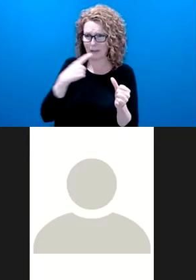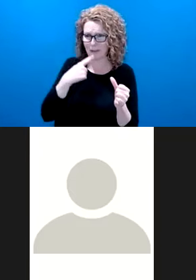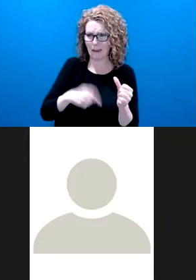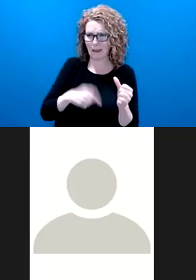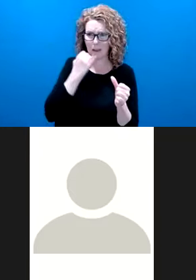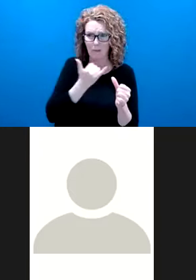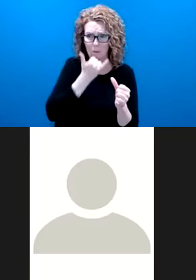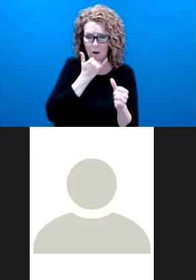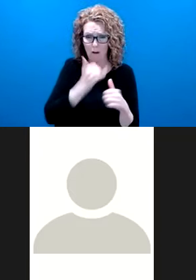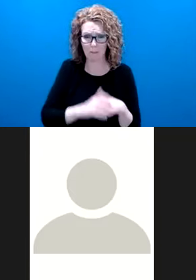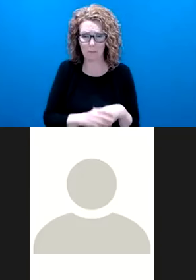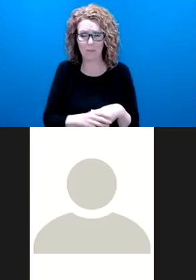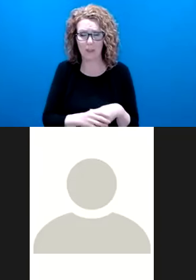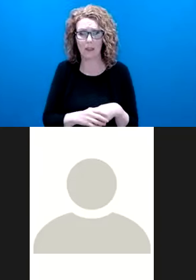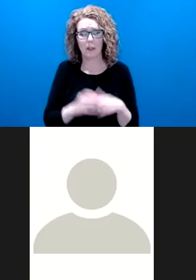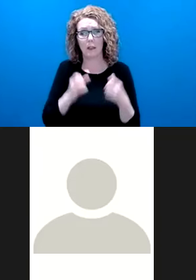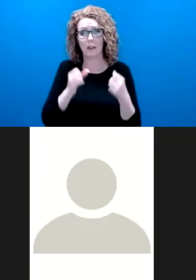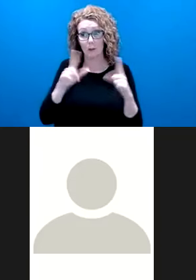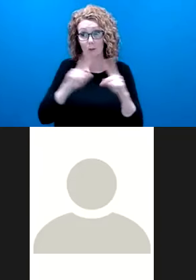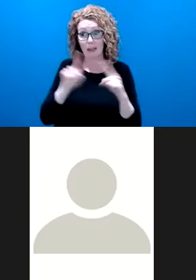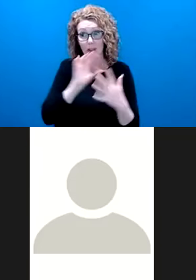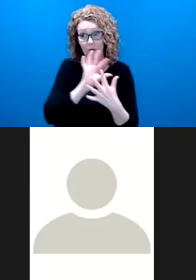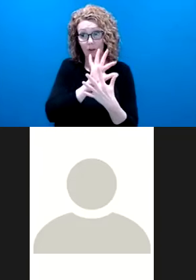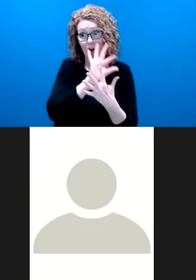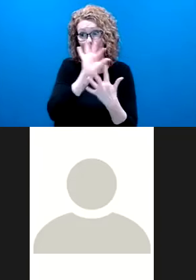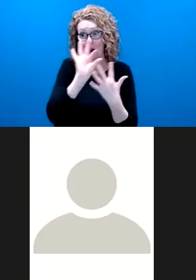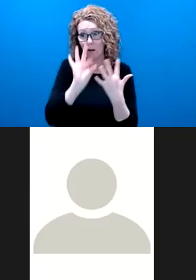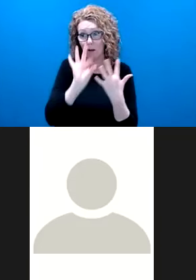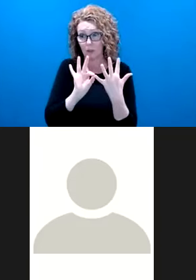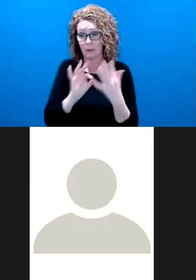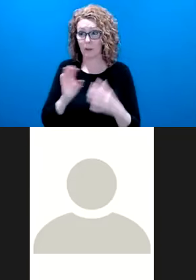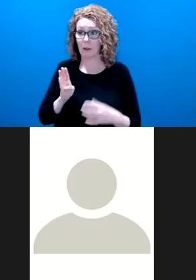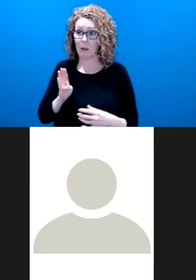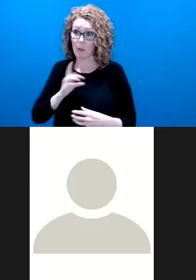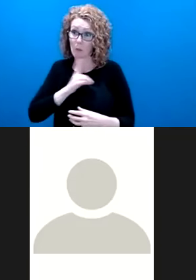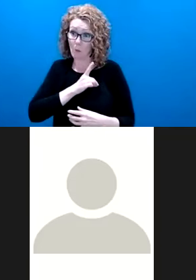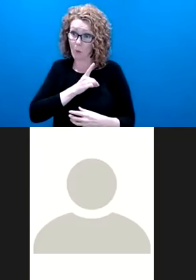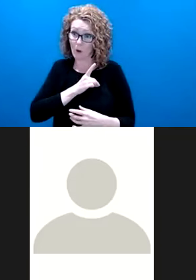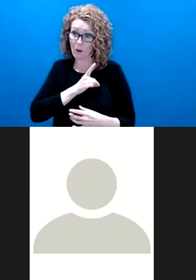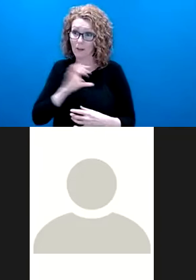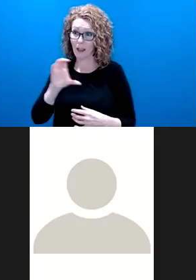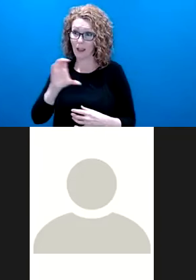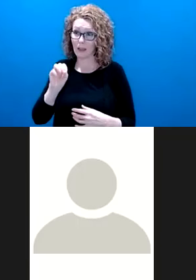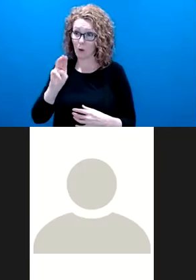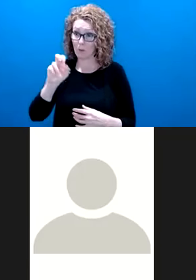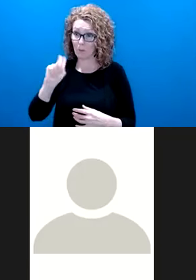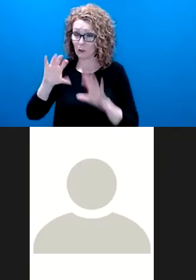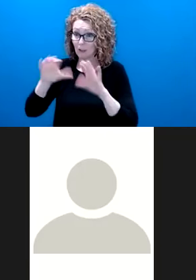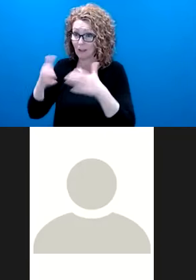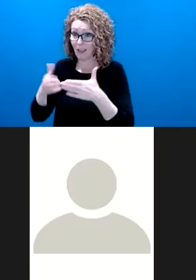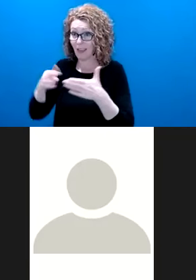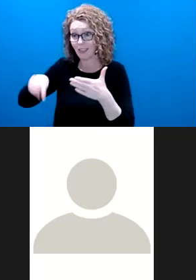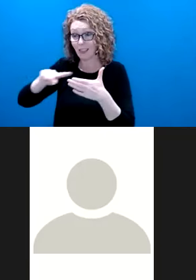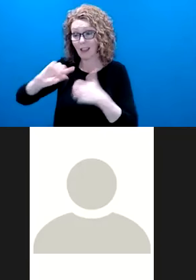there's multiple ways to do this. But the boards and commissions could, in theory, also set their